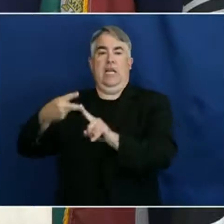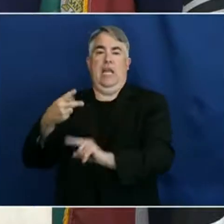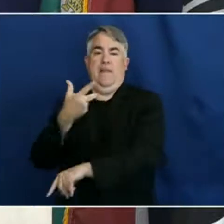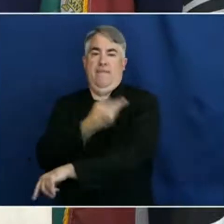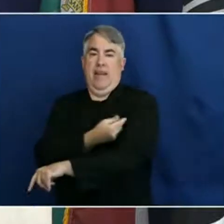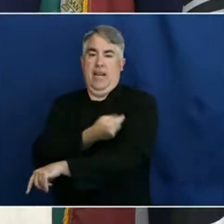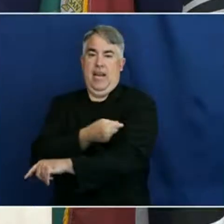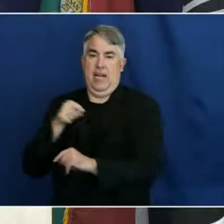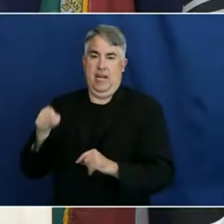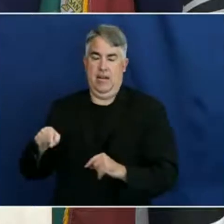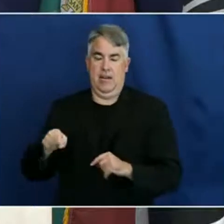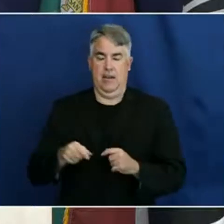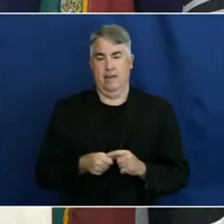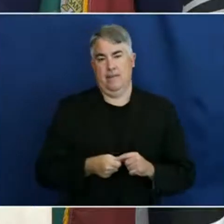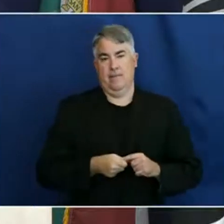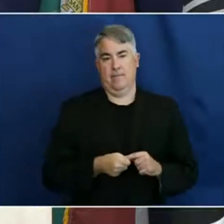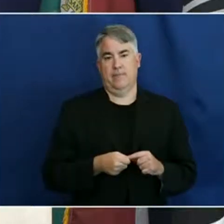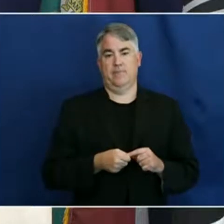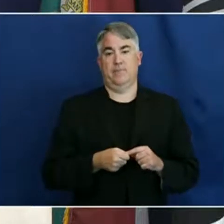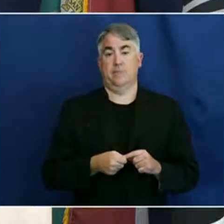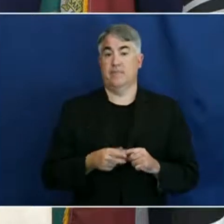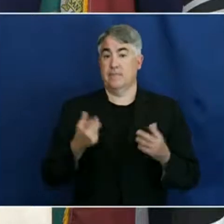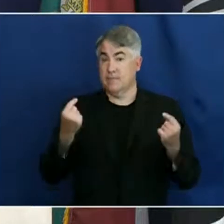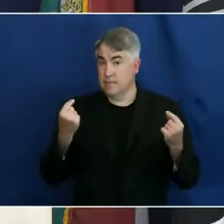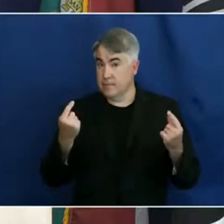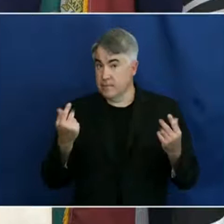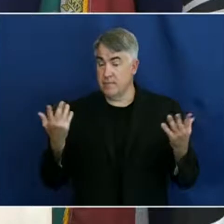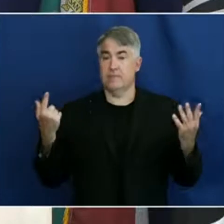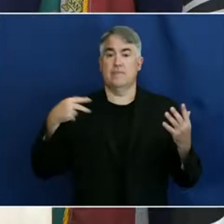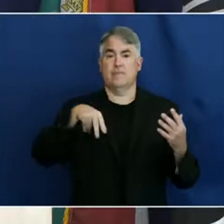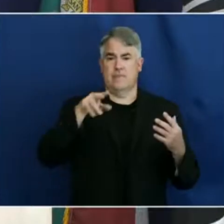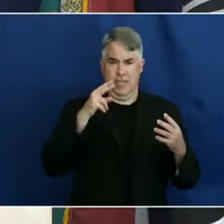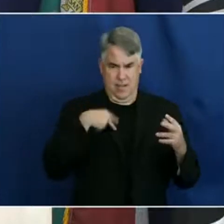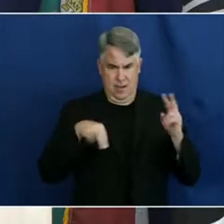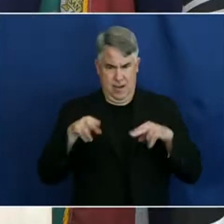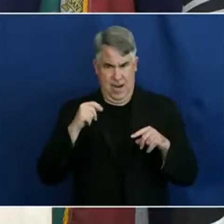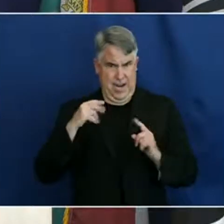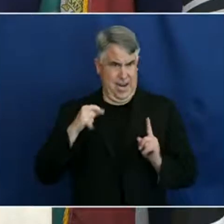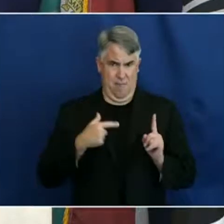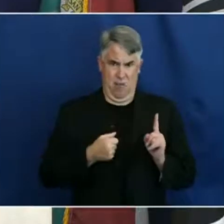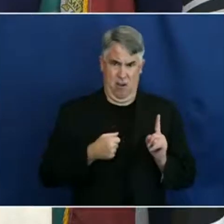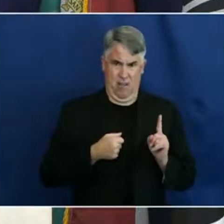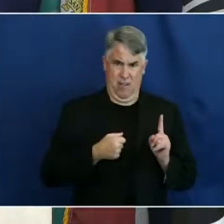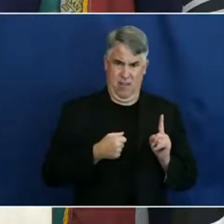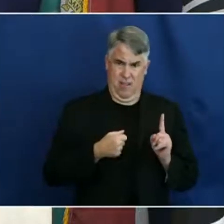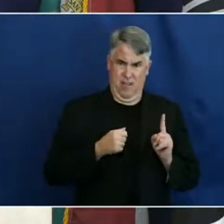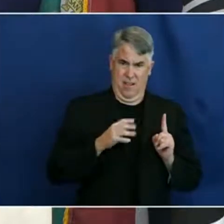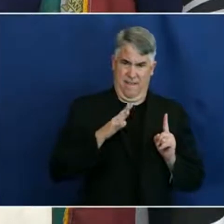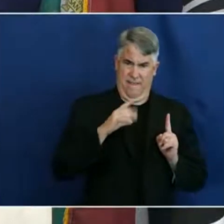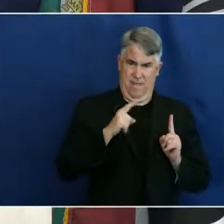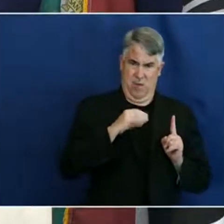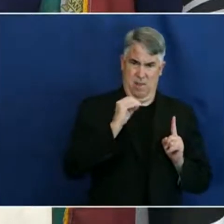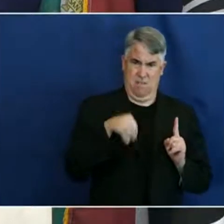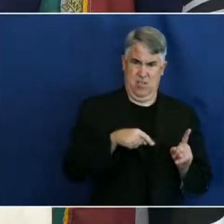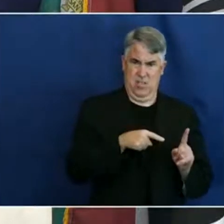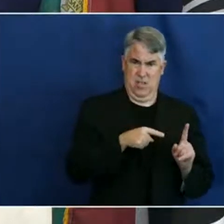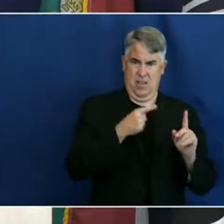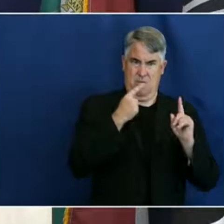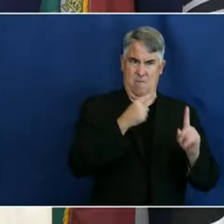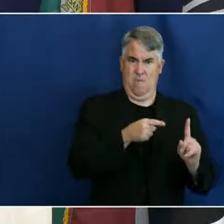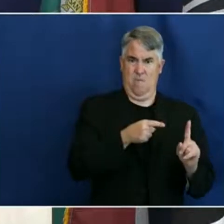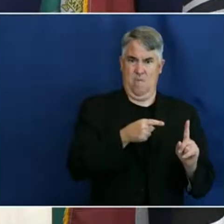fully vaccinated. So when you take into account that right now at April 6th, 51% of that goal, if the goal is to get